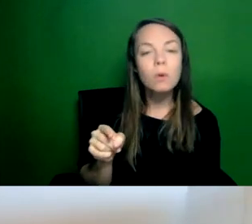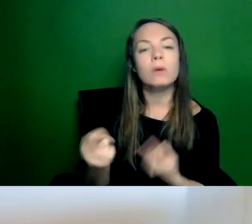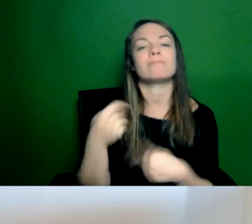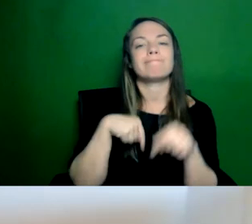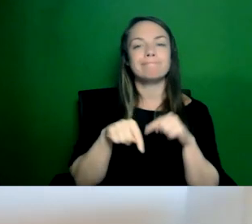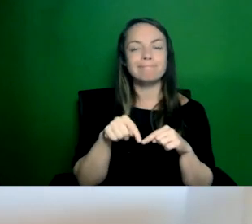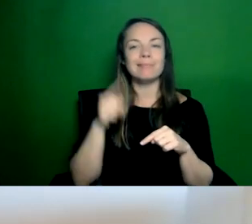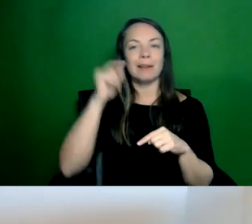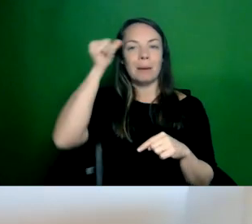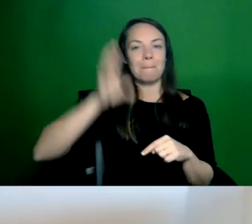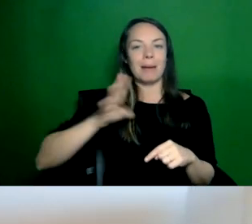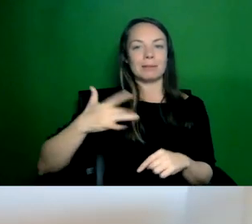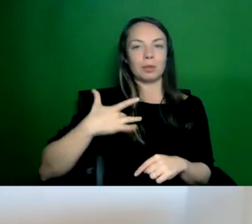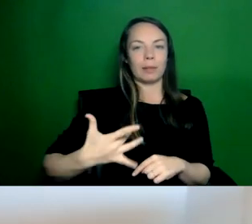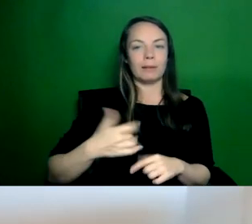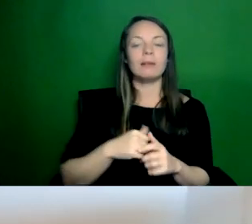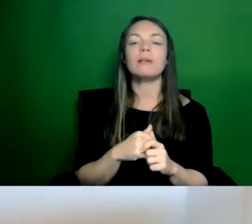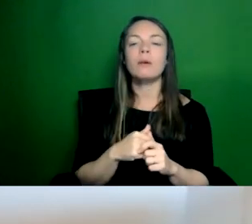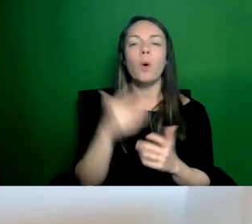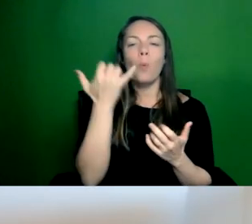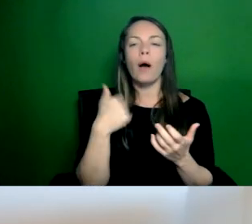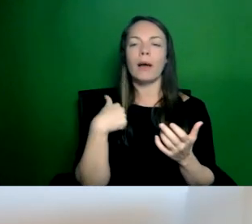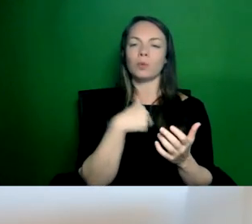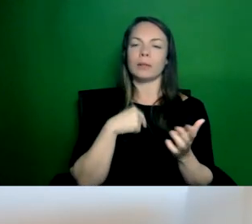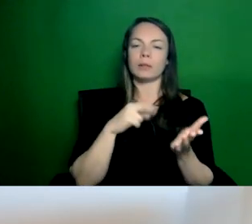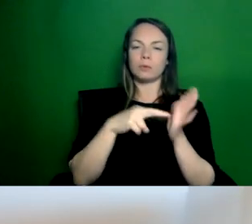at masculinity and say, why do we have to define it ourselves?